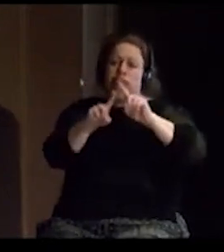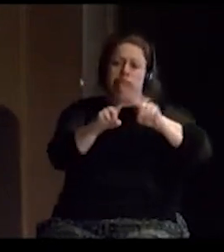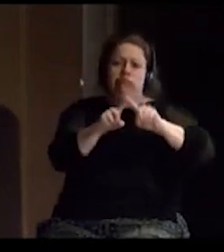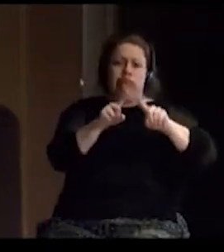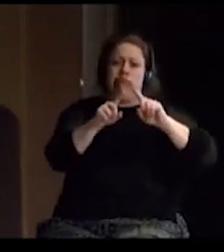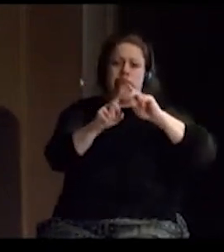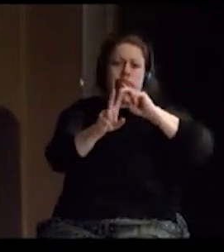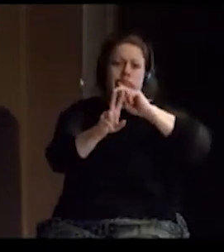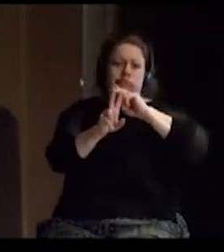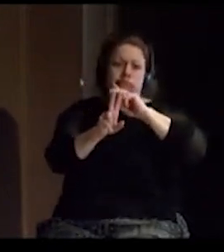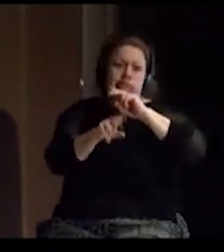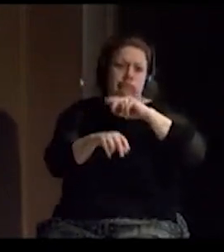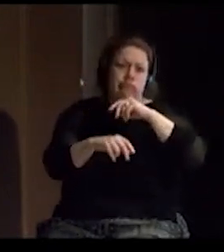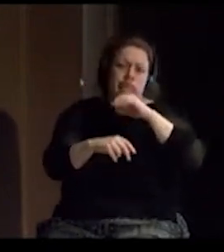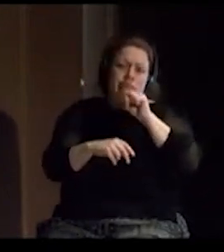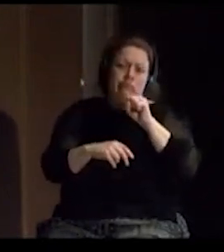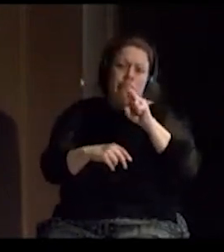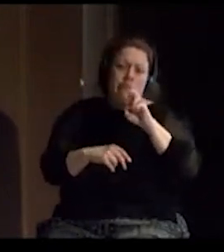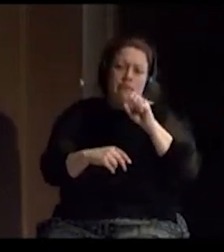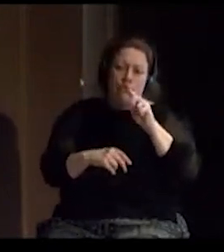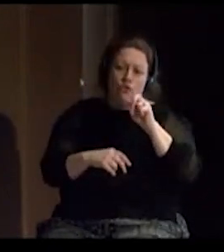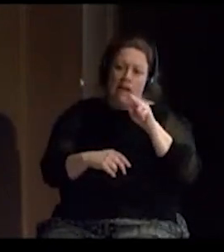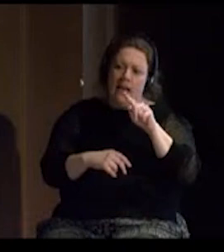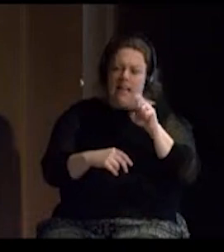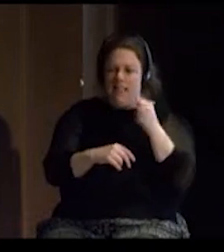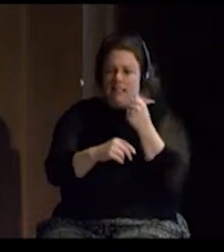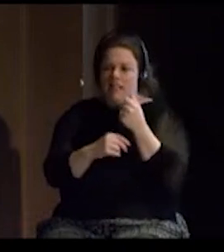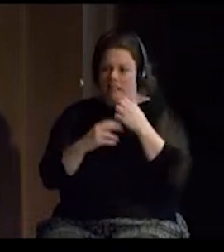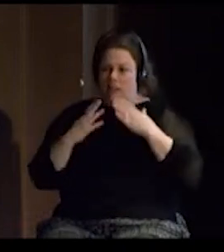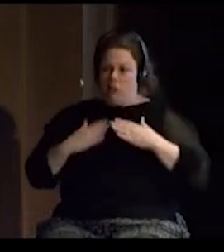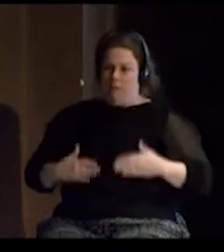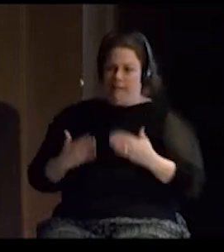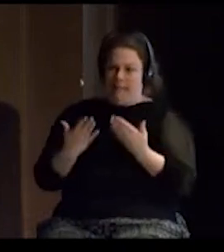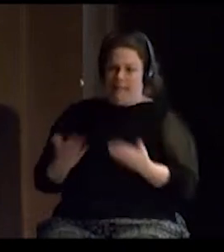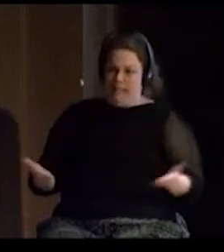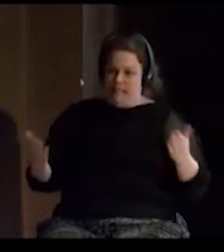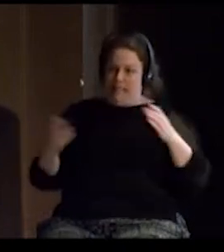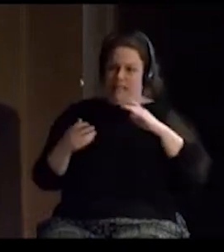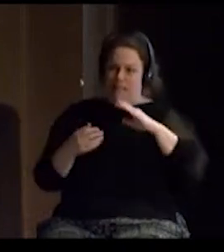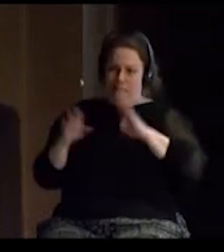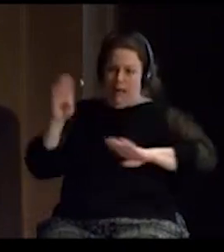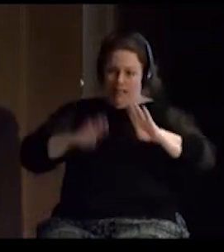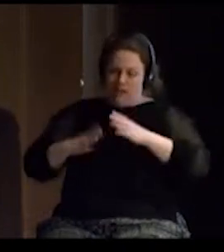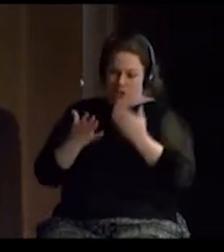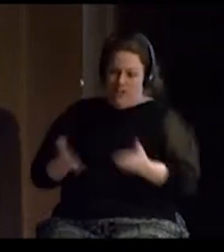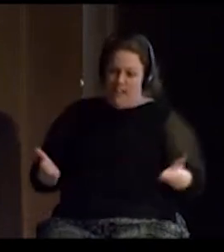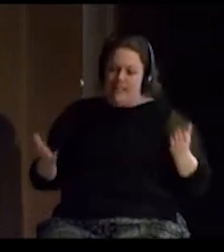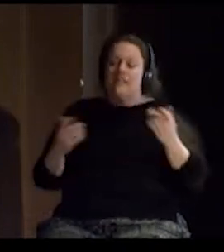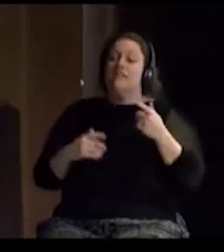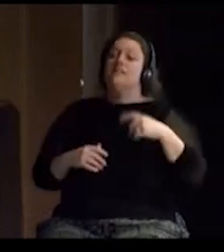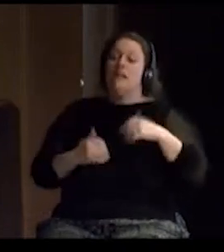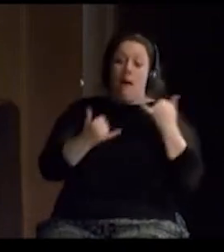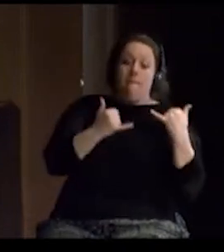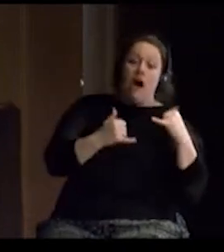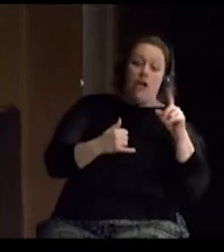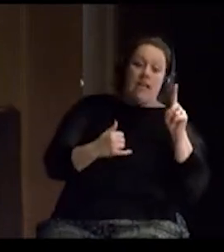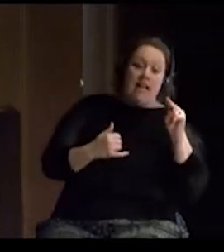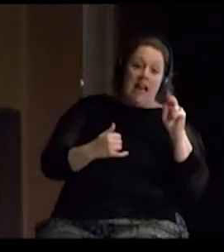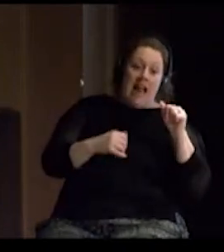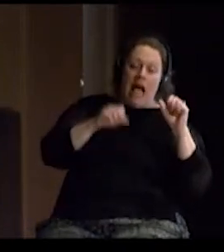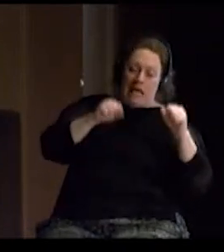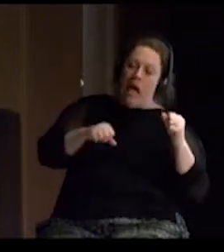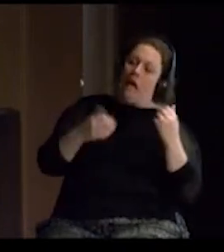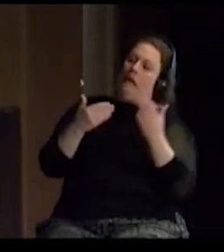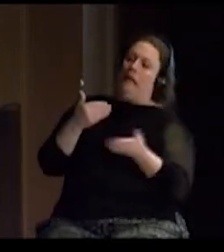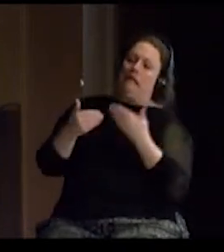of substrates is contaminating it with modern DNA, which is so much more